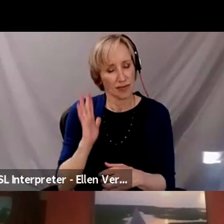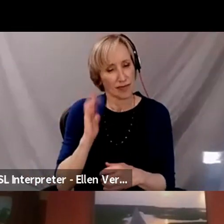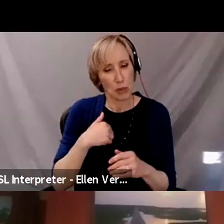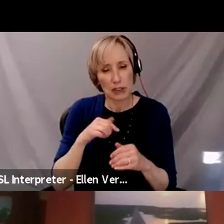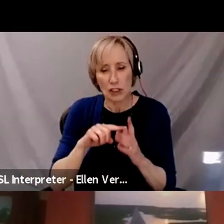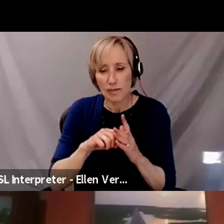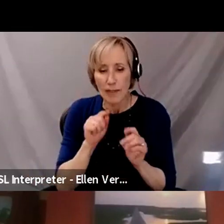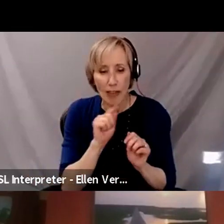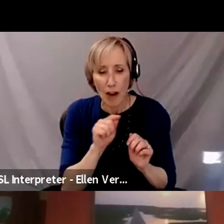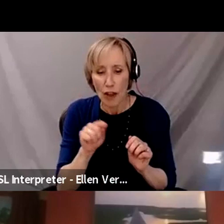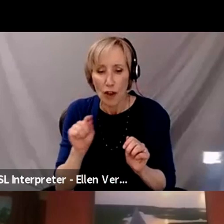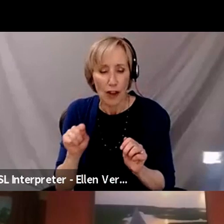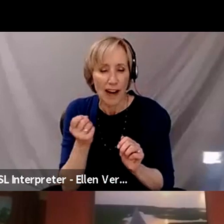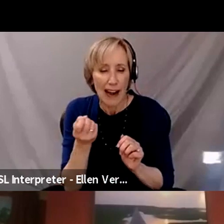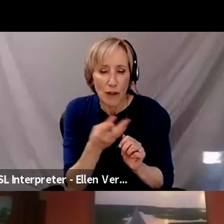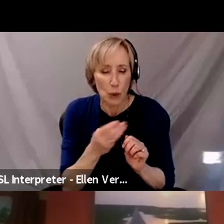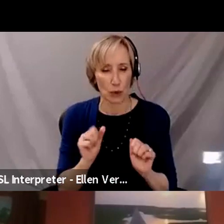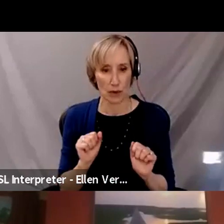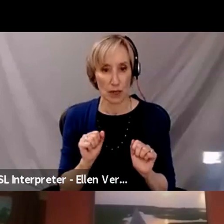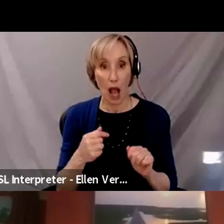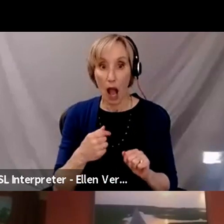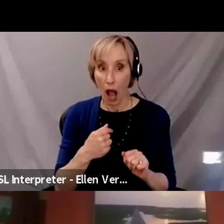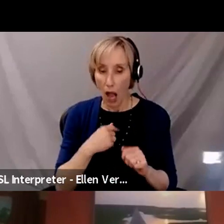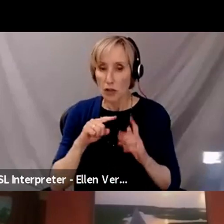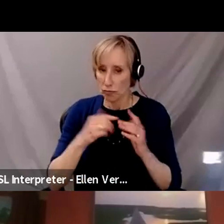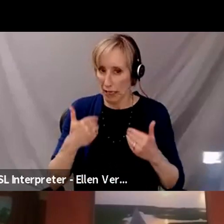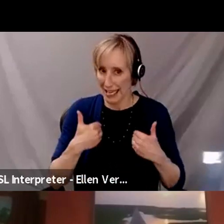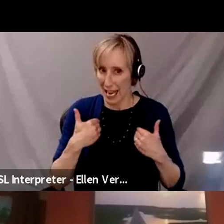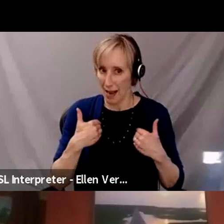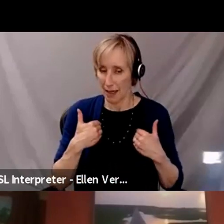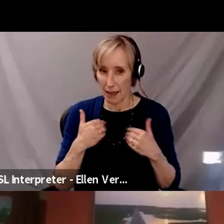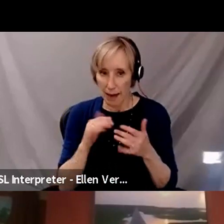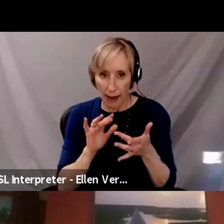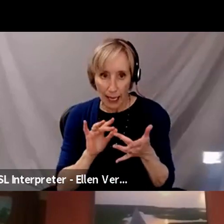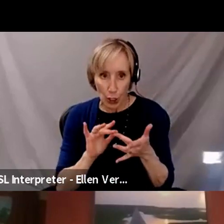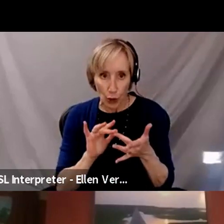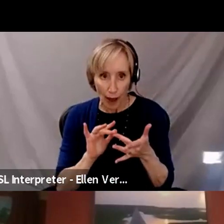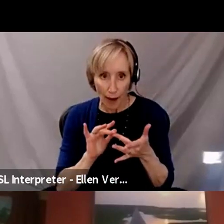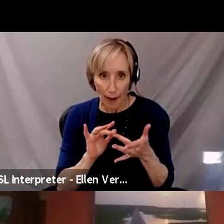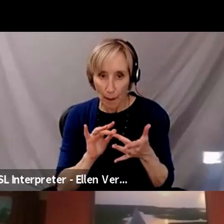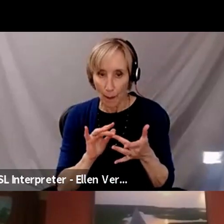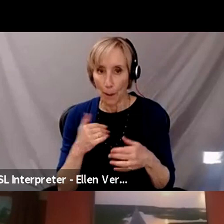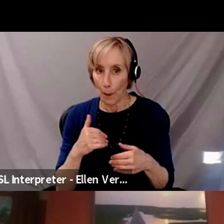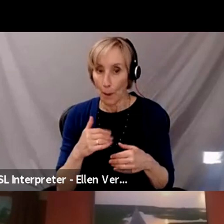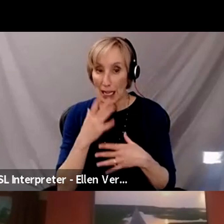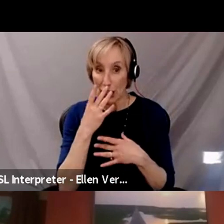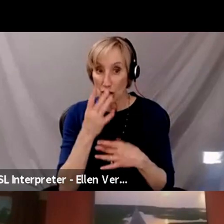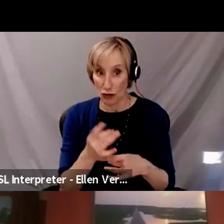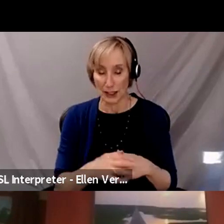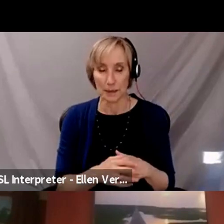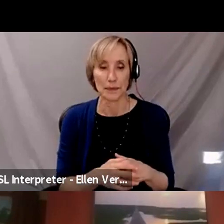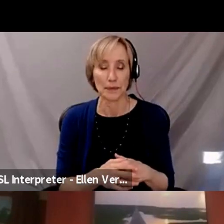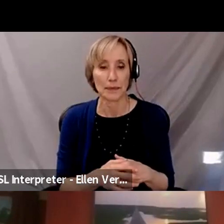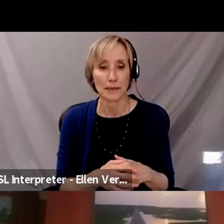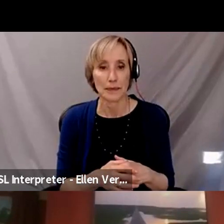And I was on the internet when I was very young, and it was a very interesting time because it